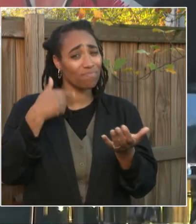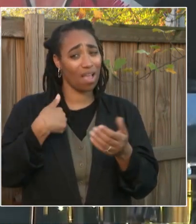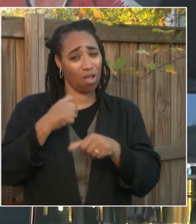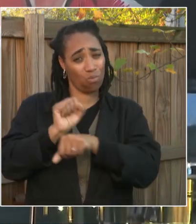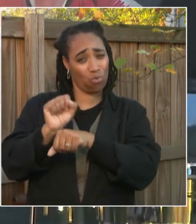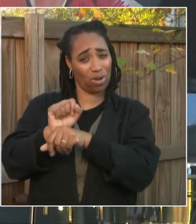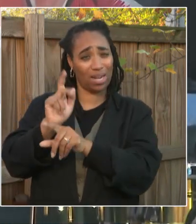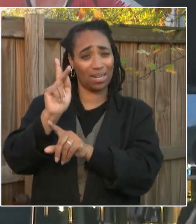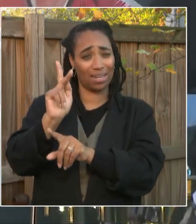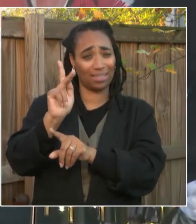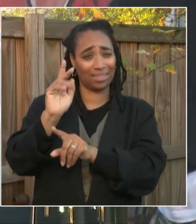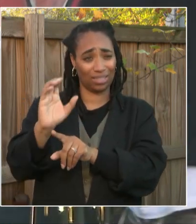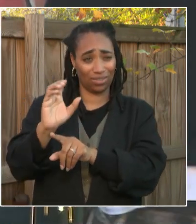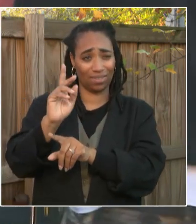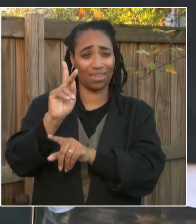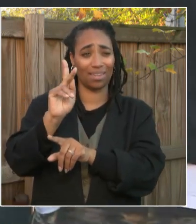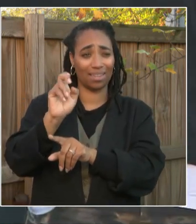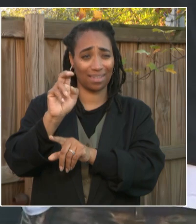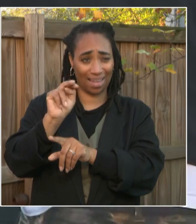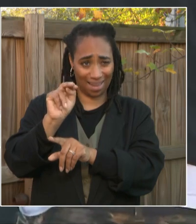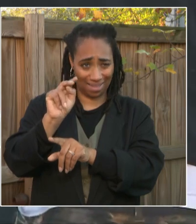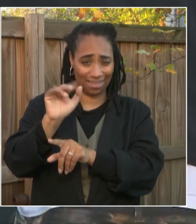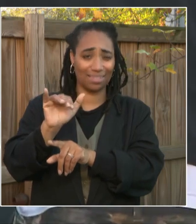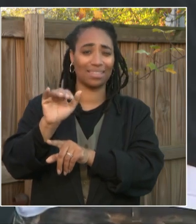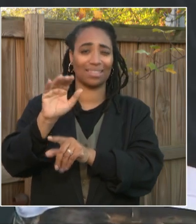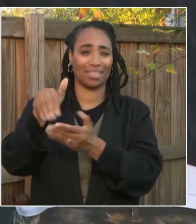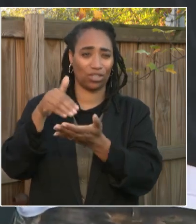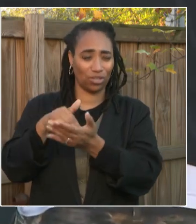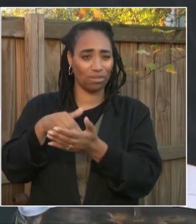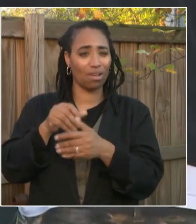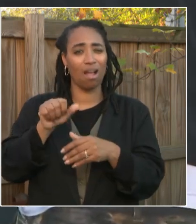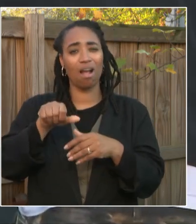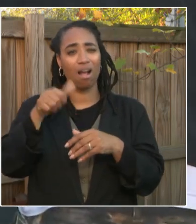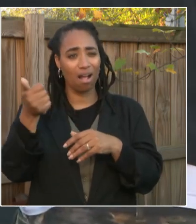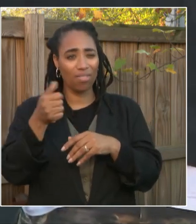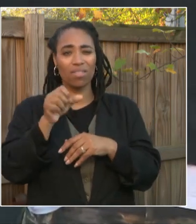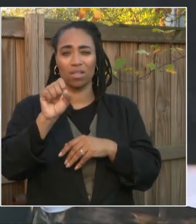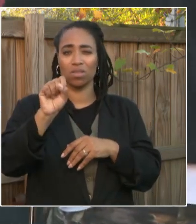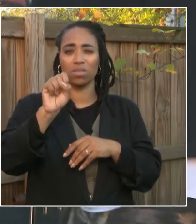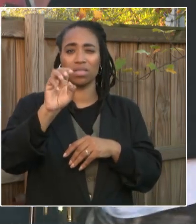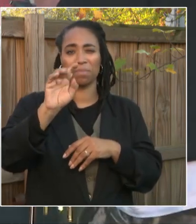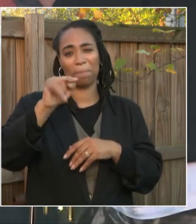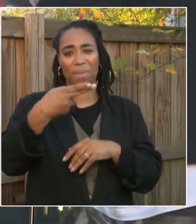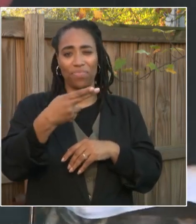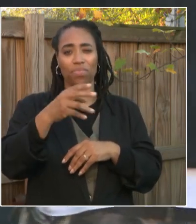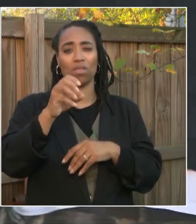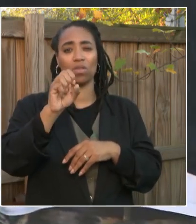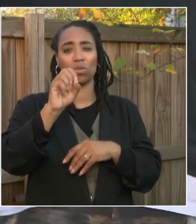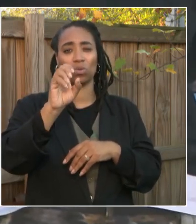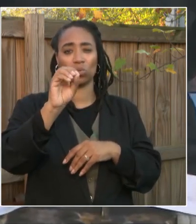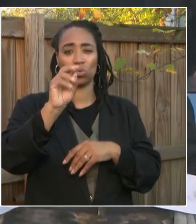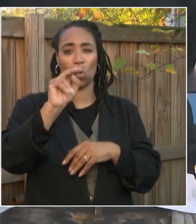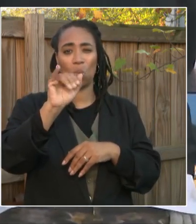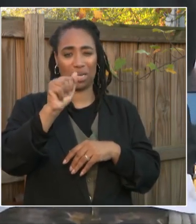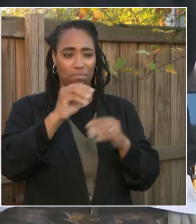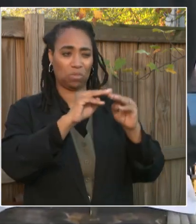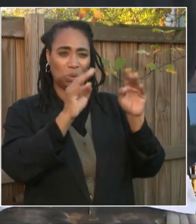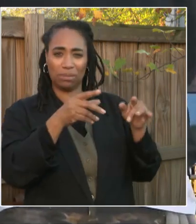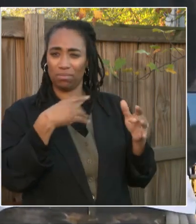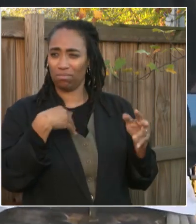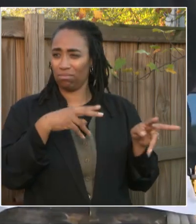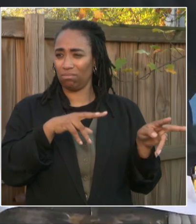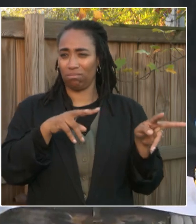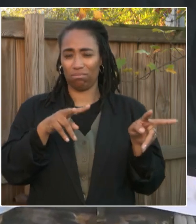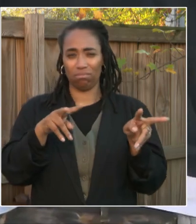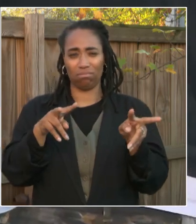like about it was when I went to these places, I didn't see nobody like us behind the scenes working, right? But if we don't train our young people for